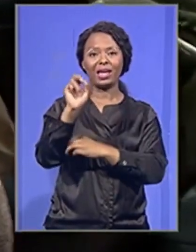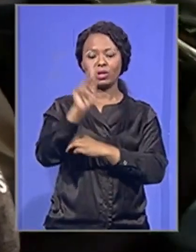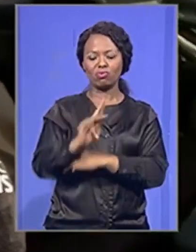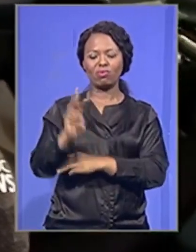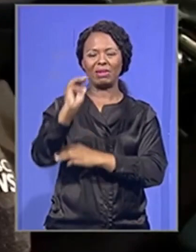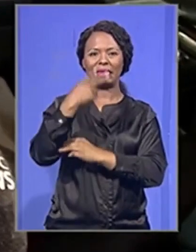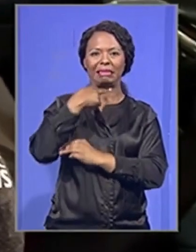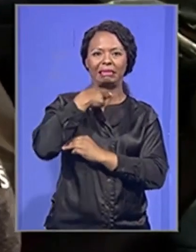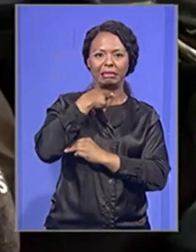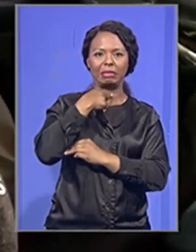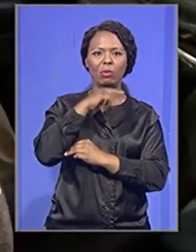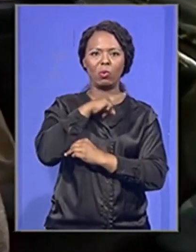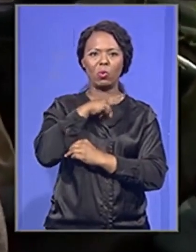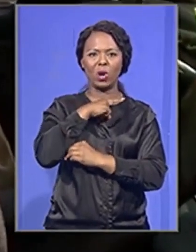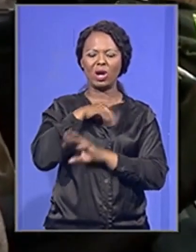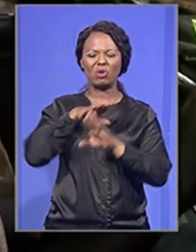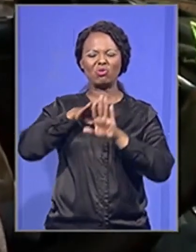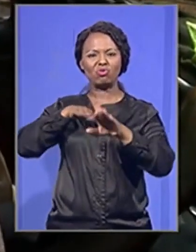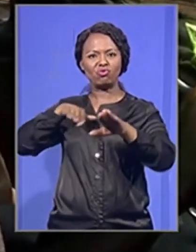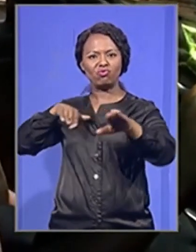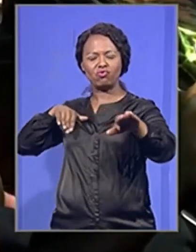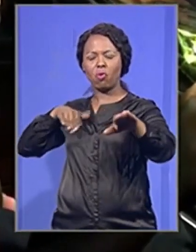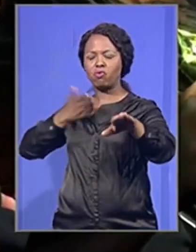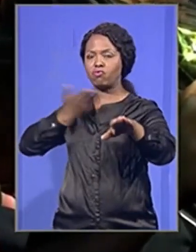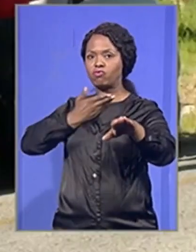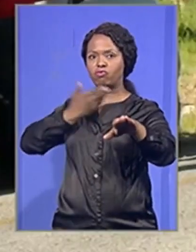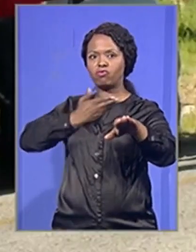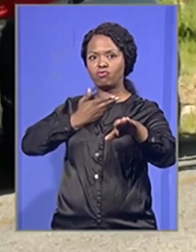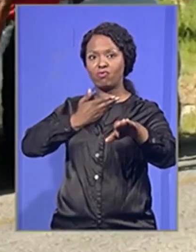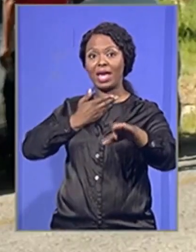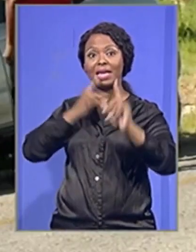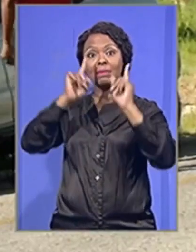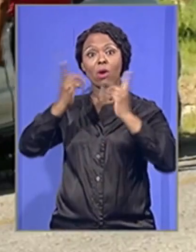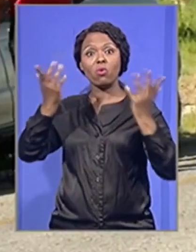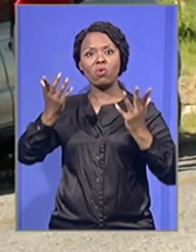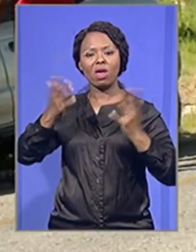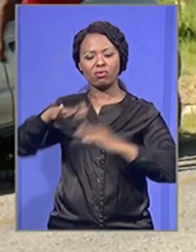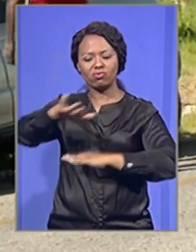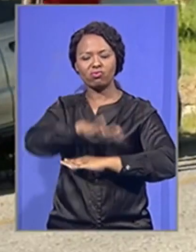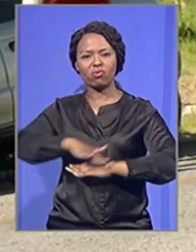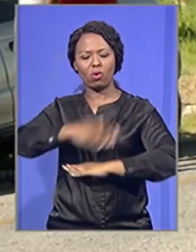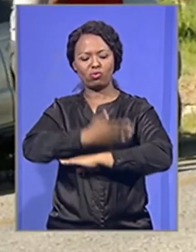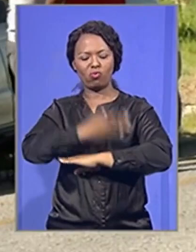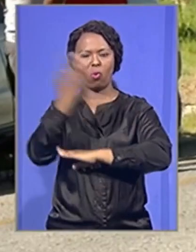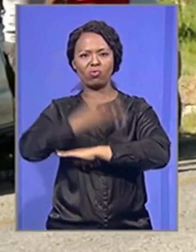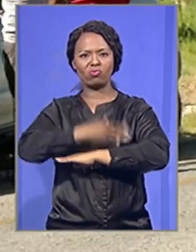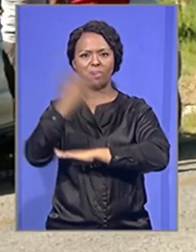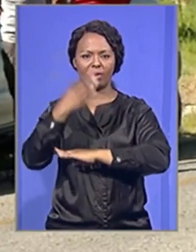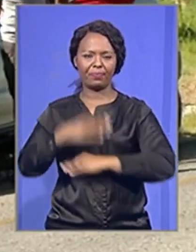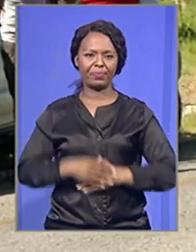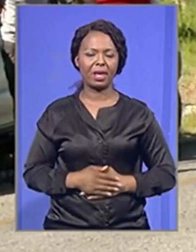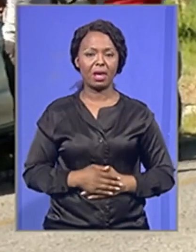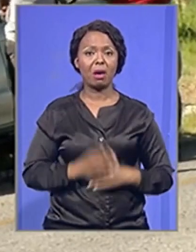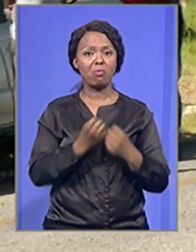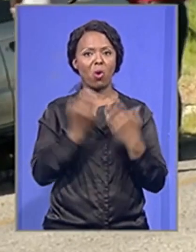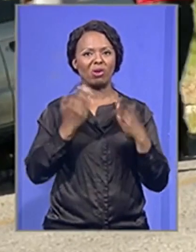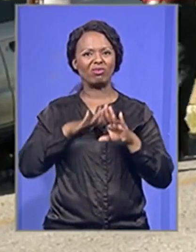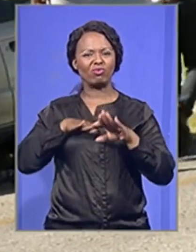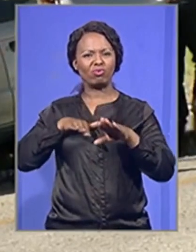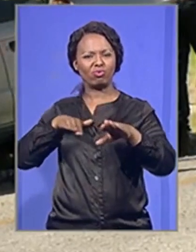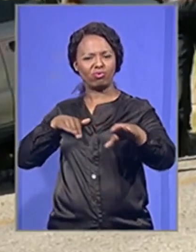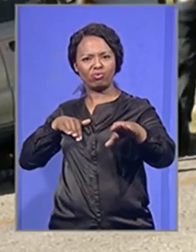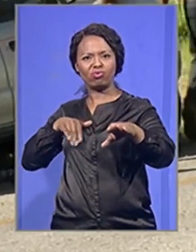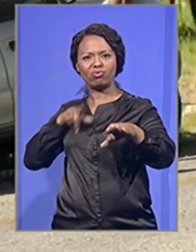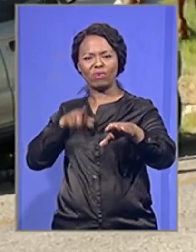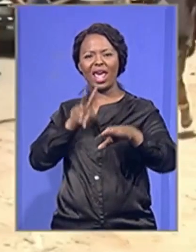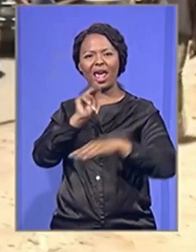It was low because there was a traffic congestion, especially the toll gates. Dikoloi tse dingwe tse ntšhi di bono di šitilwe ke leeto go bapa le mmile wa